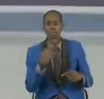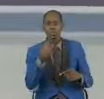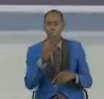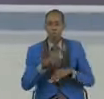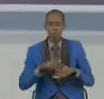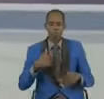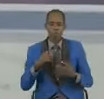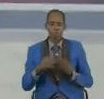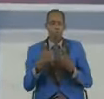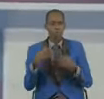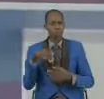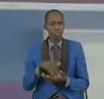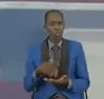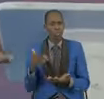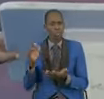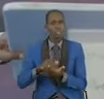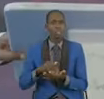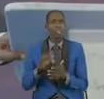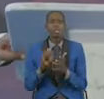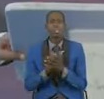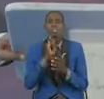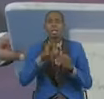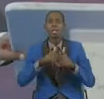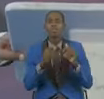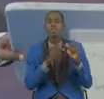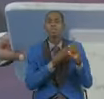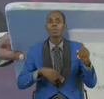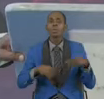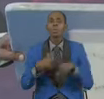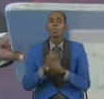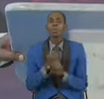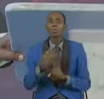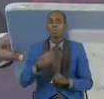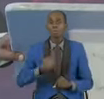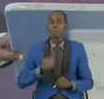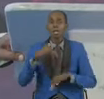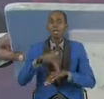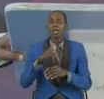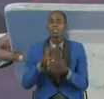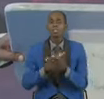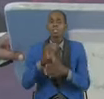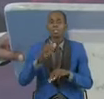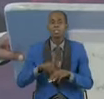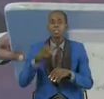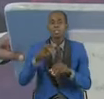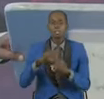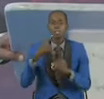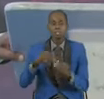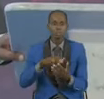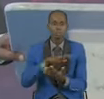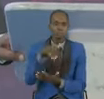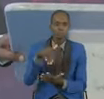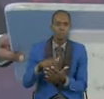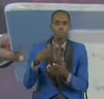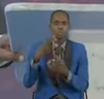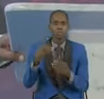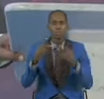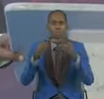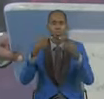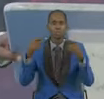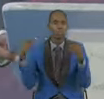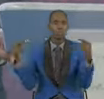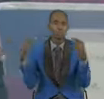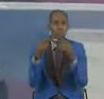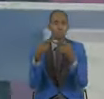Lord made me at that time, in the midst of opposition, in the midst of